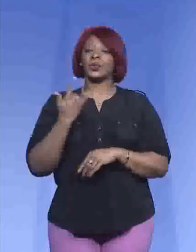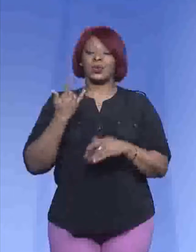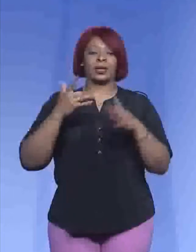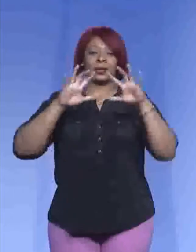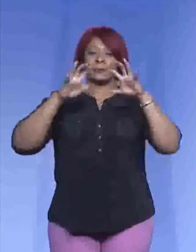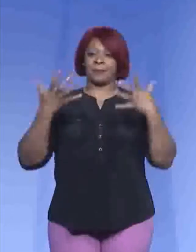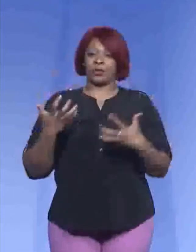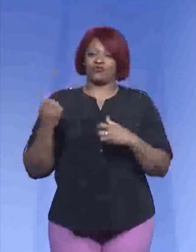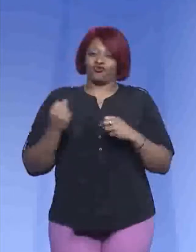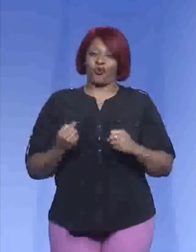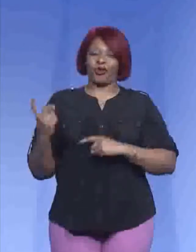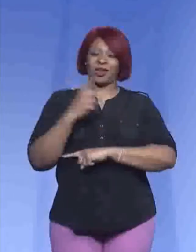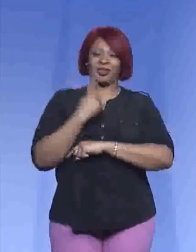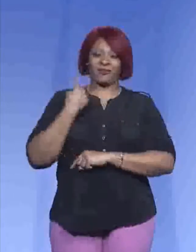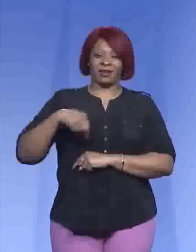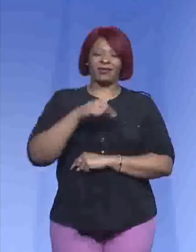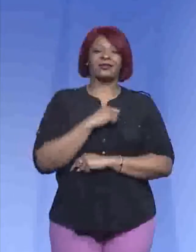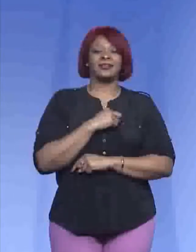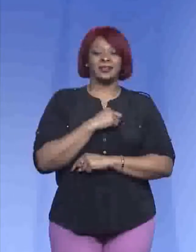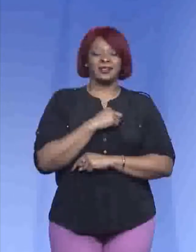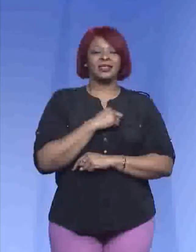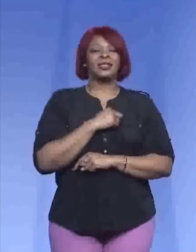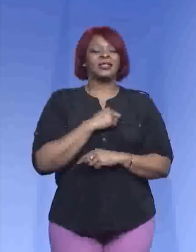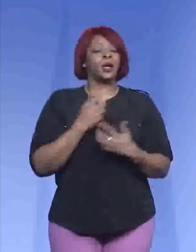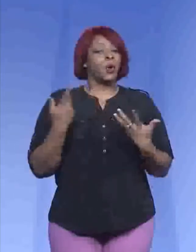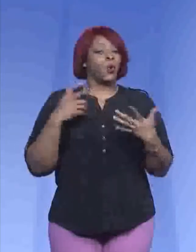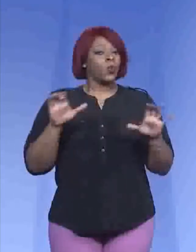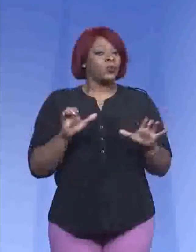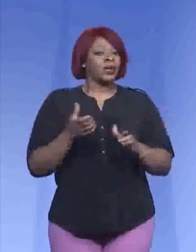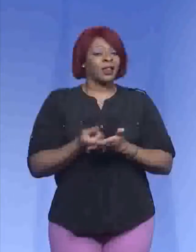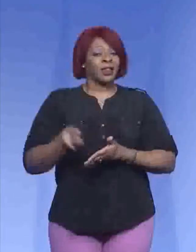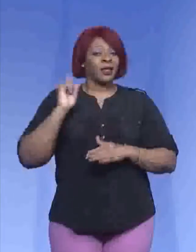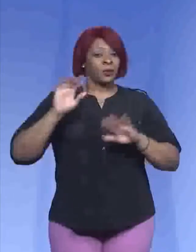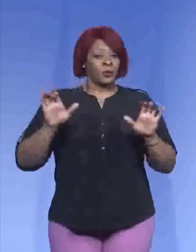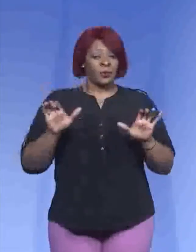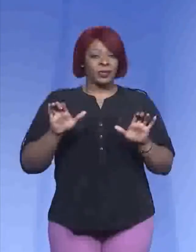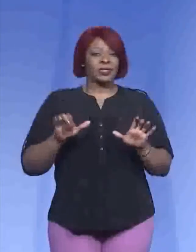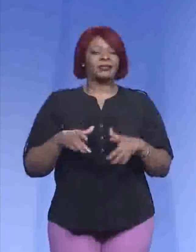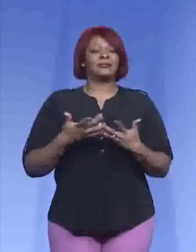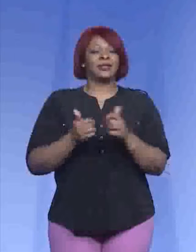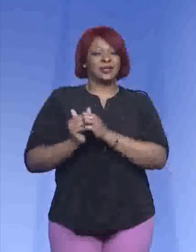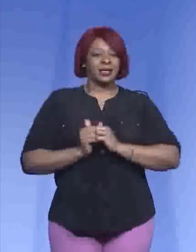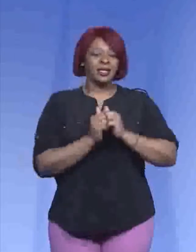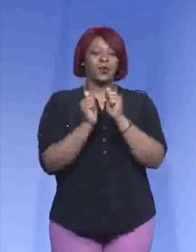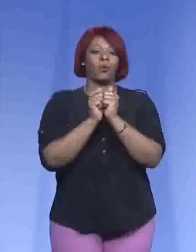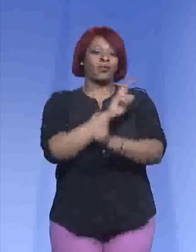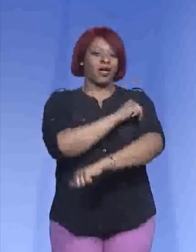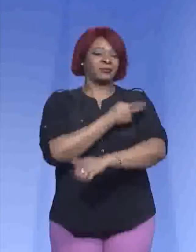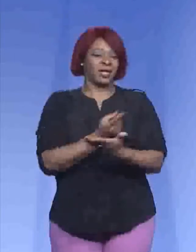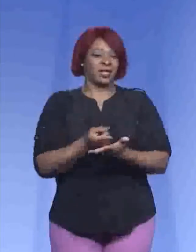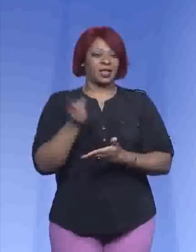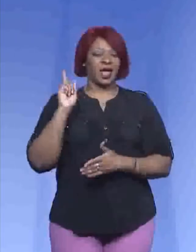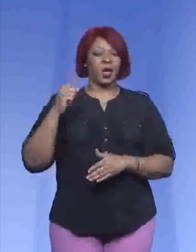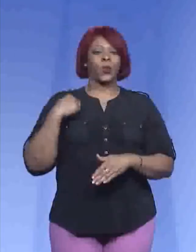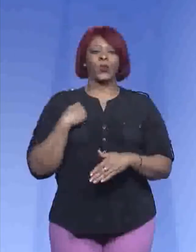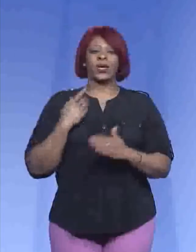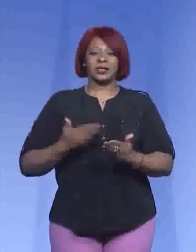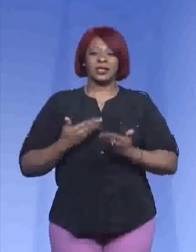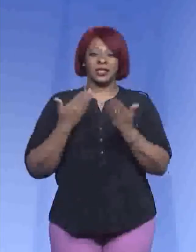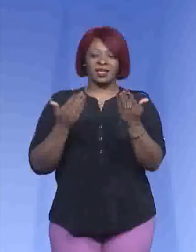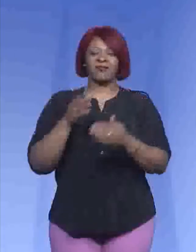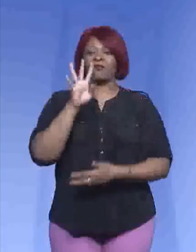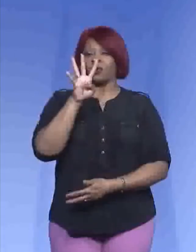day for us. Just a little bit about what we did last week. Together with the hospital systems last week, we delivered